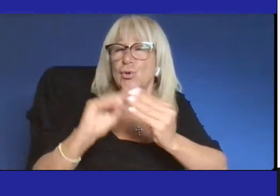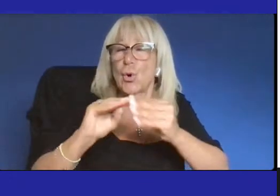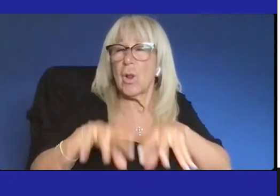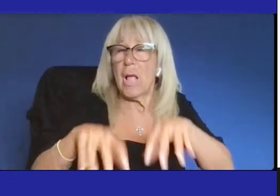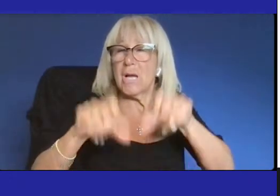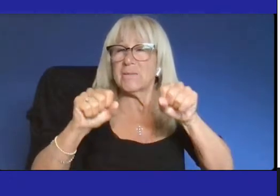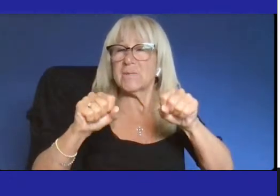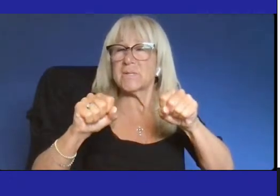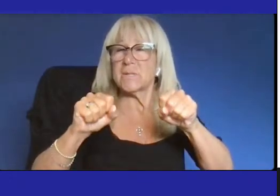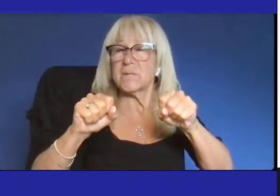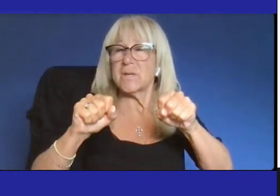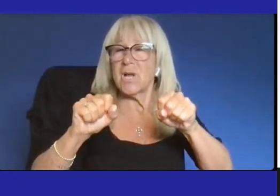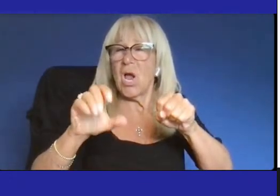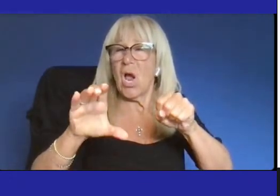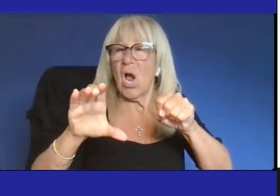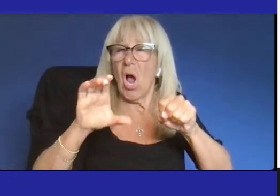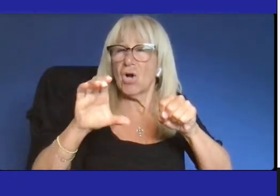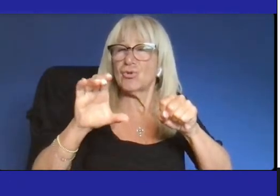of